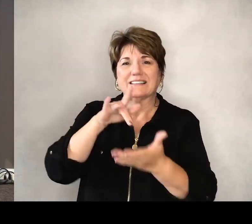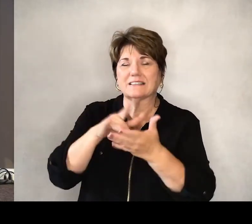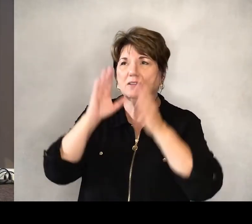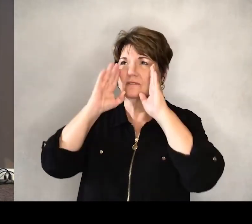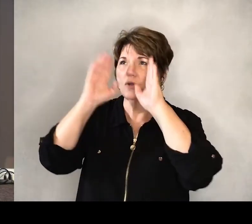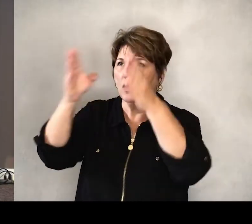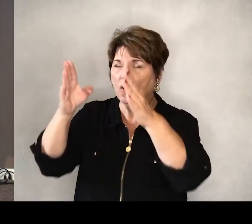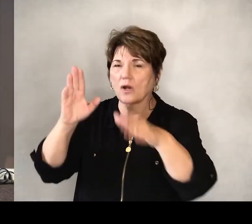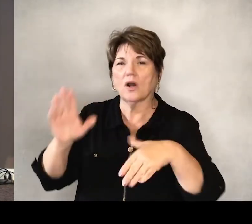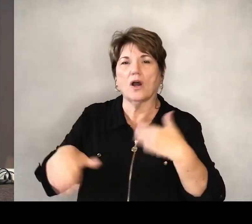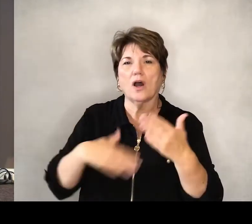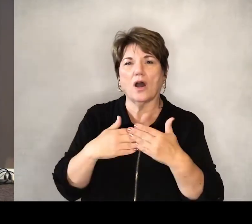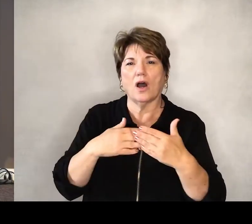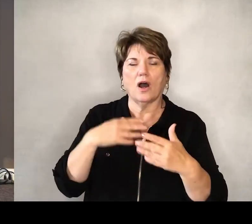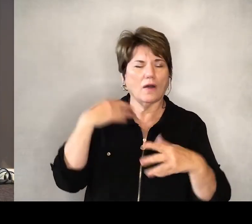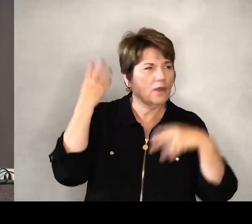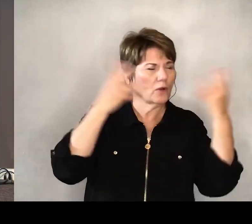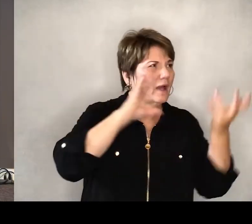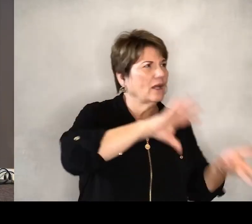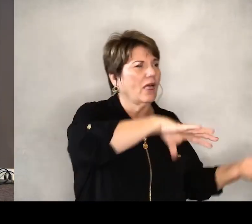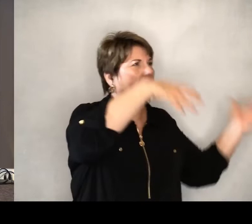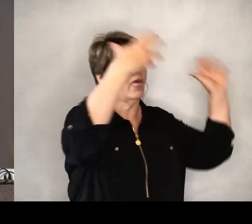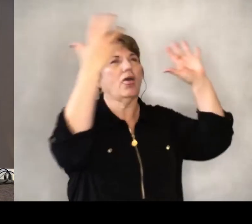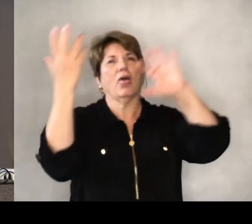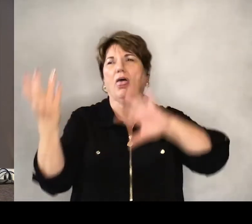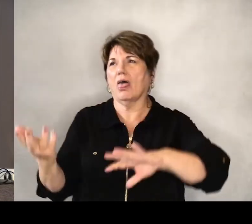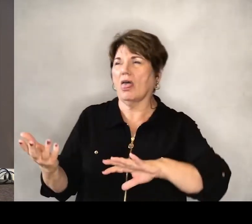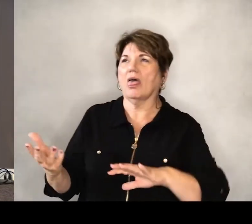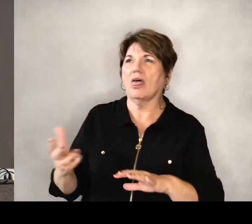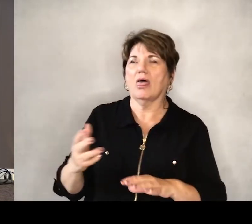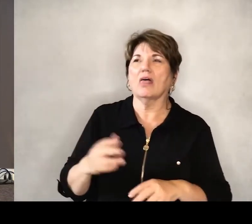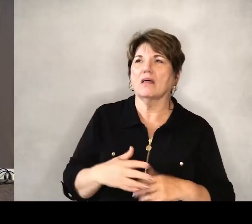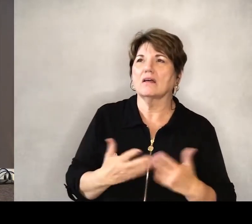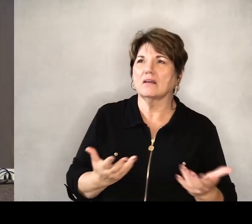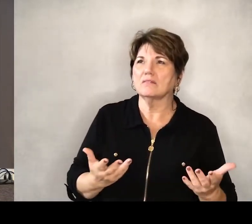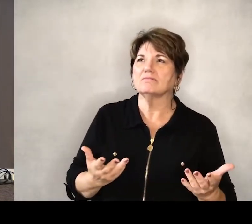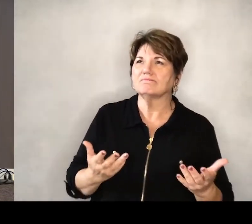of our life that all the craziness and the chaos make any sense at all.